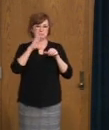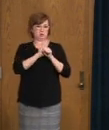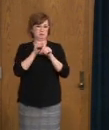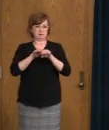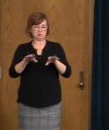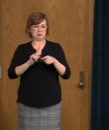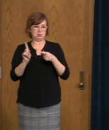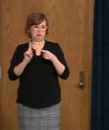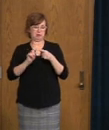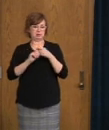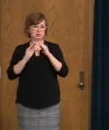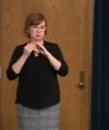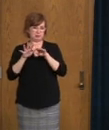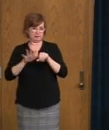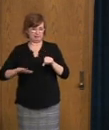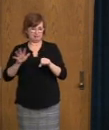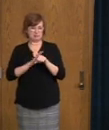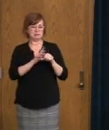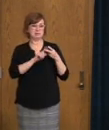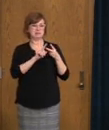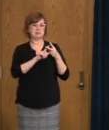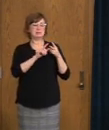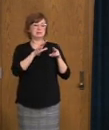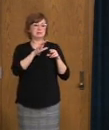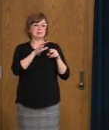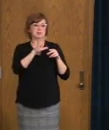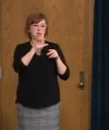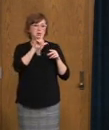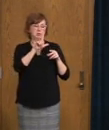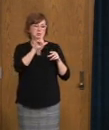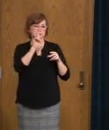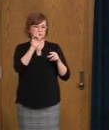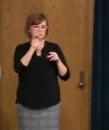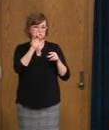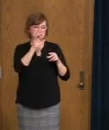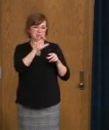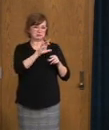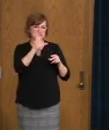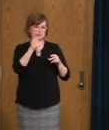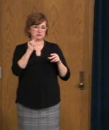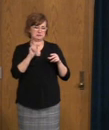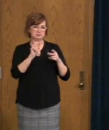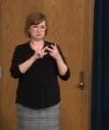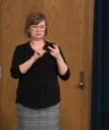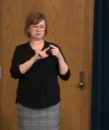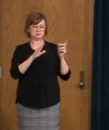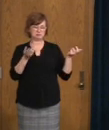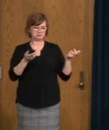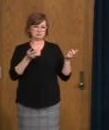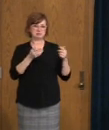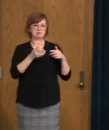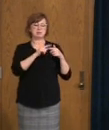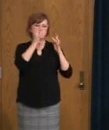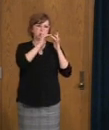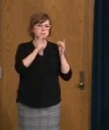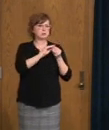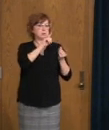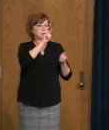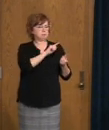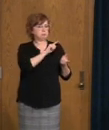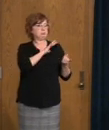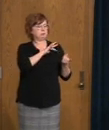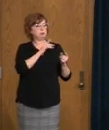facilities. Hospital and Icu admissions, they are trending a bit down, but, there's a bit of a lag, and people can be in